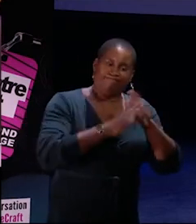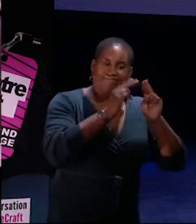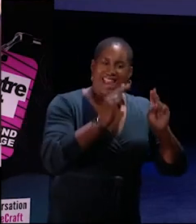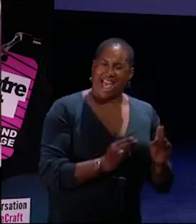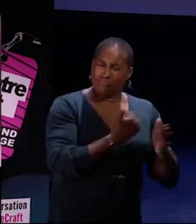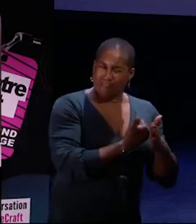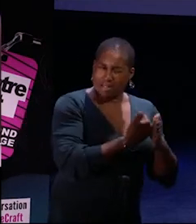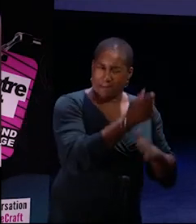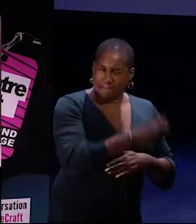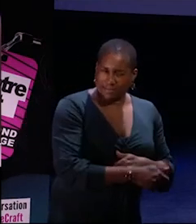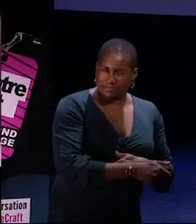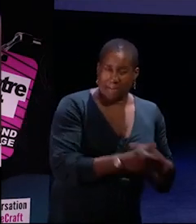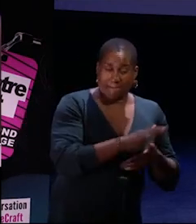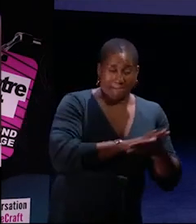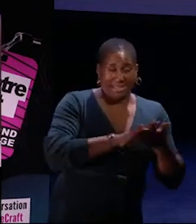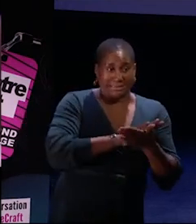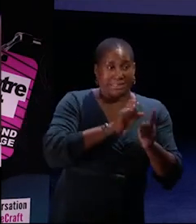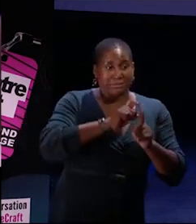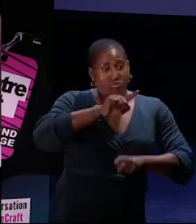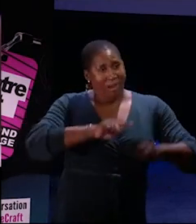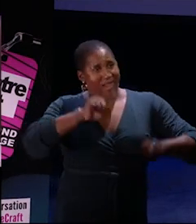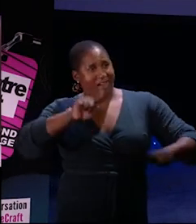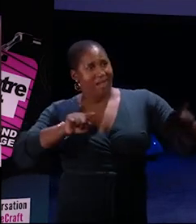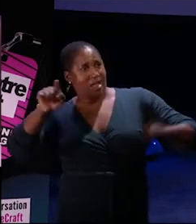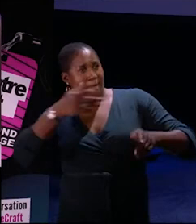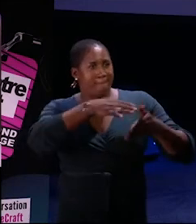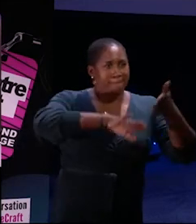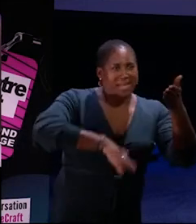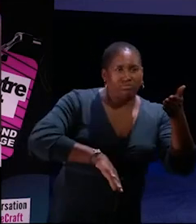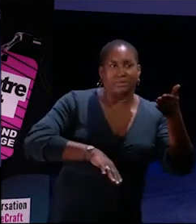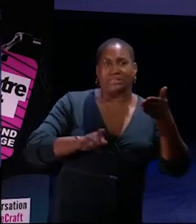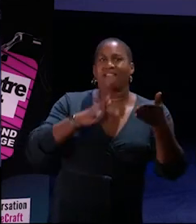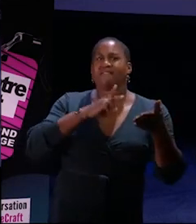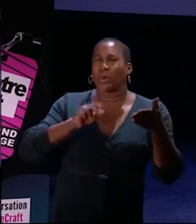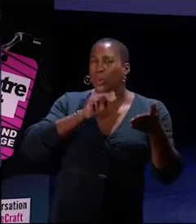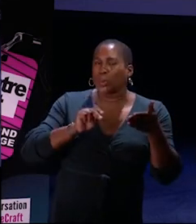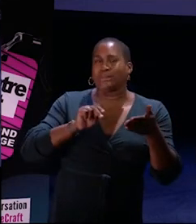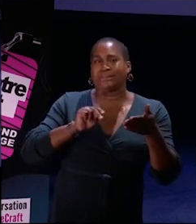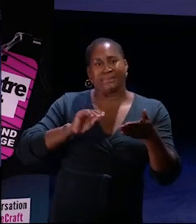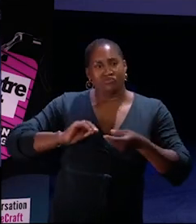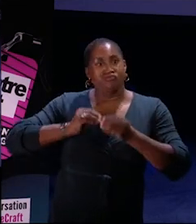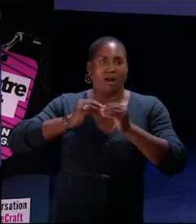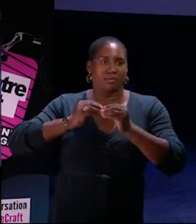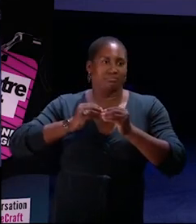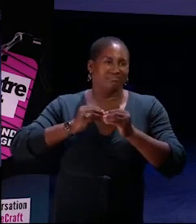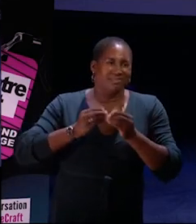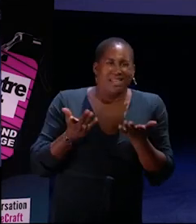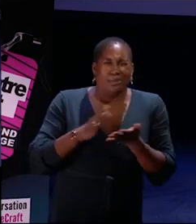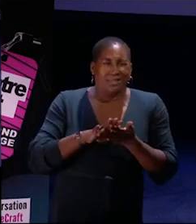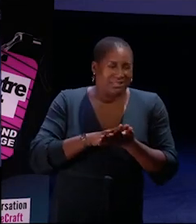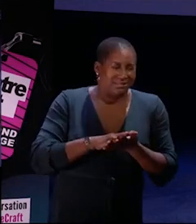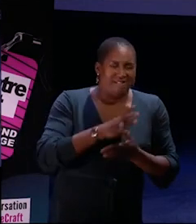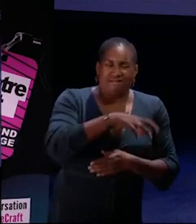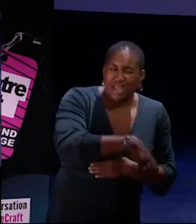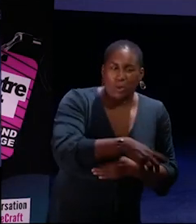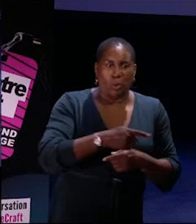to have that diversity of voices in rooms and across productions. As a venue, as a producer, as a company, whatever it